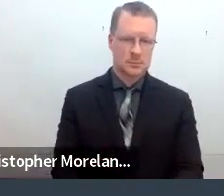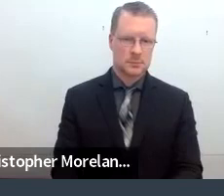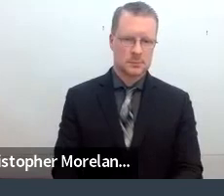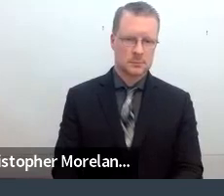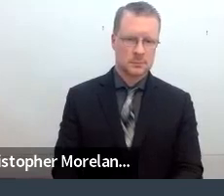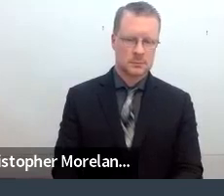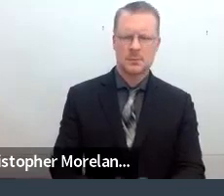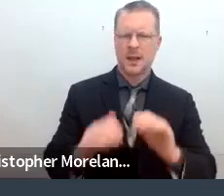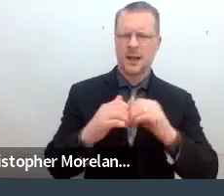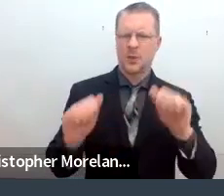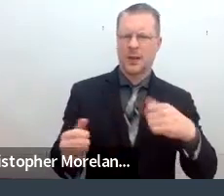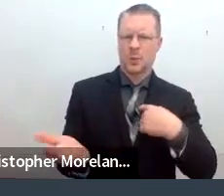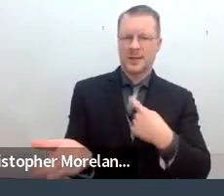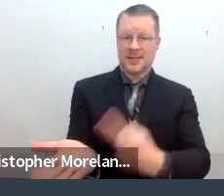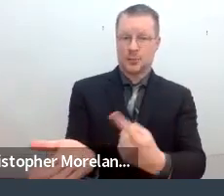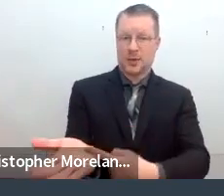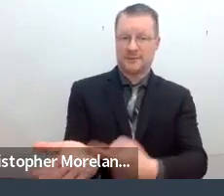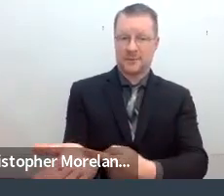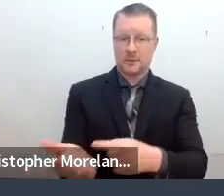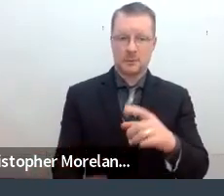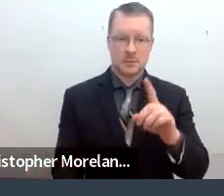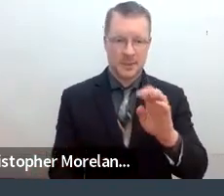moment and after the event?